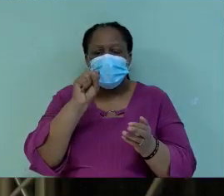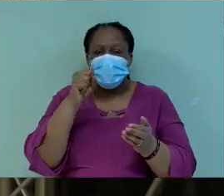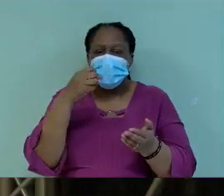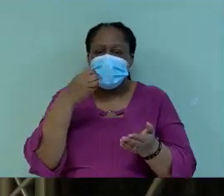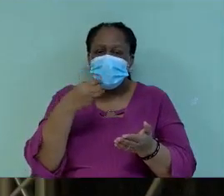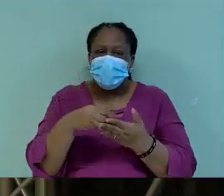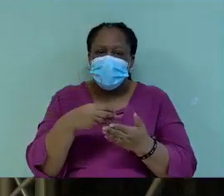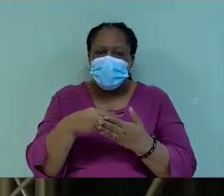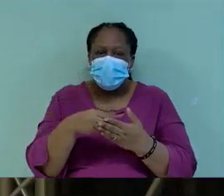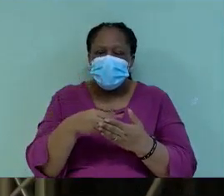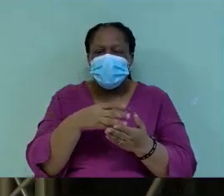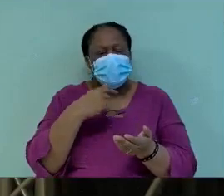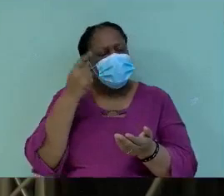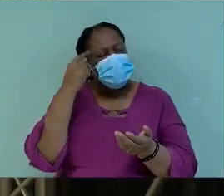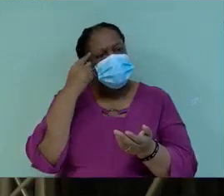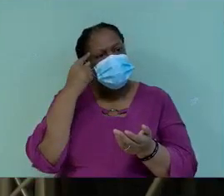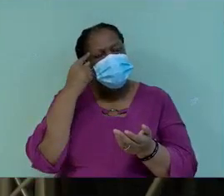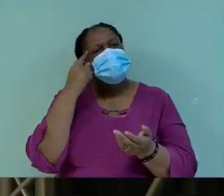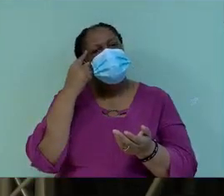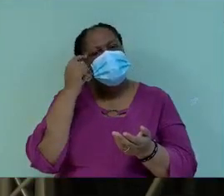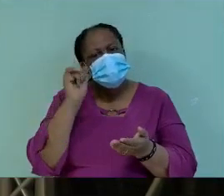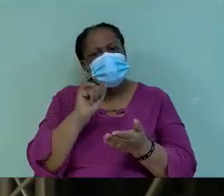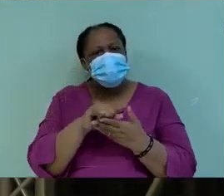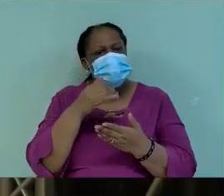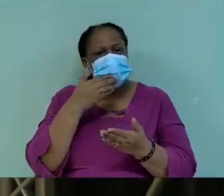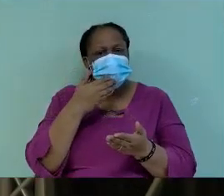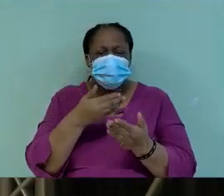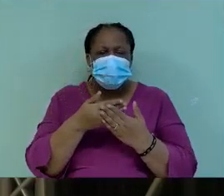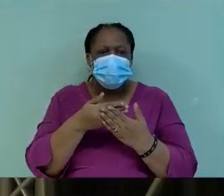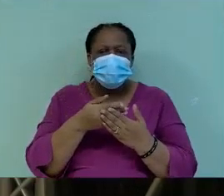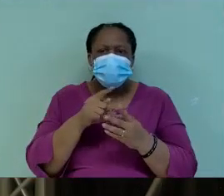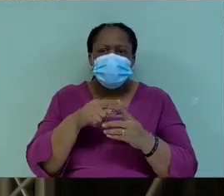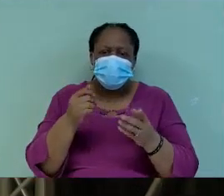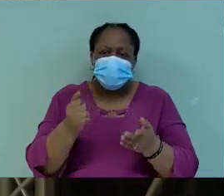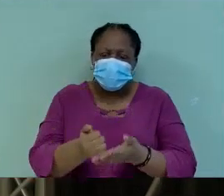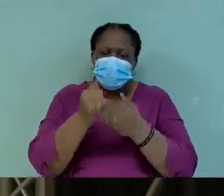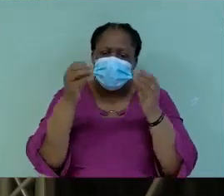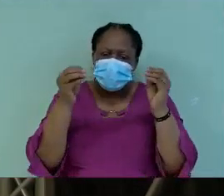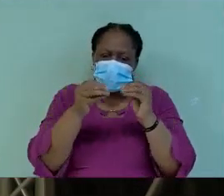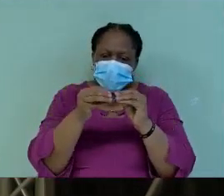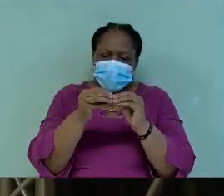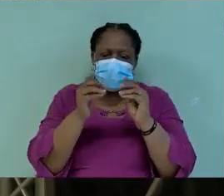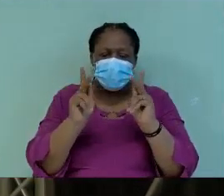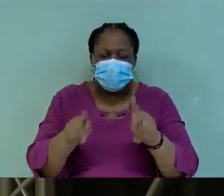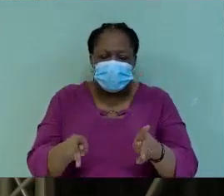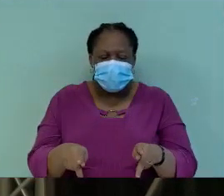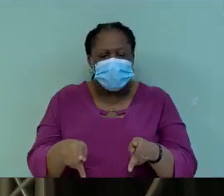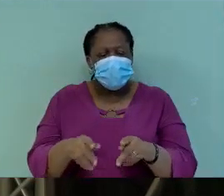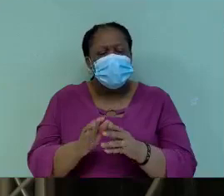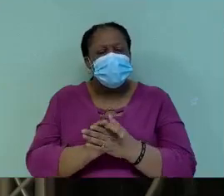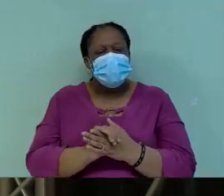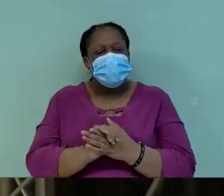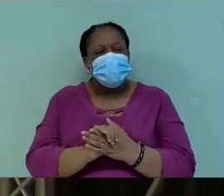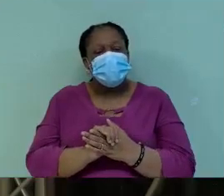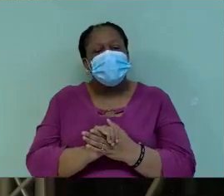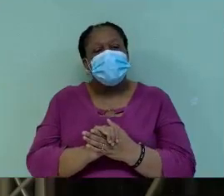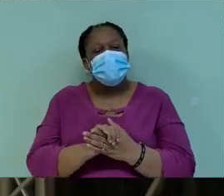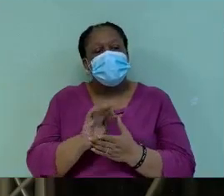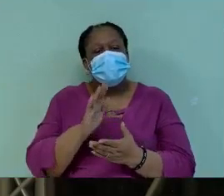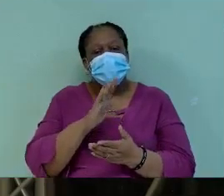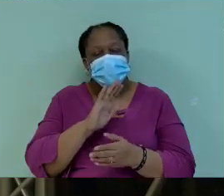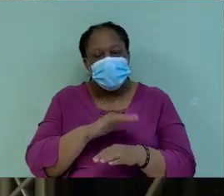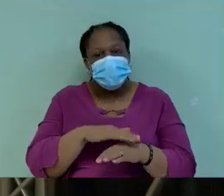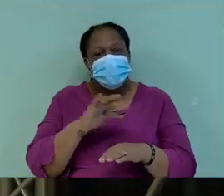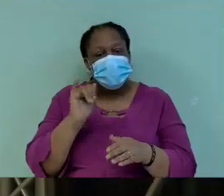$1,099 and thought that this would be a great initiative to assist even more persons than previously thought. Therefore, on that